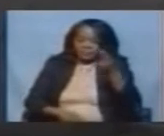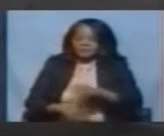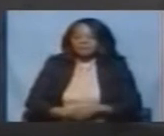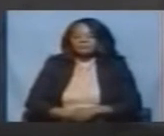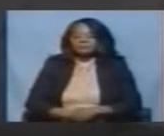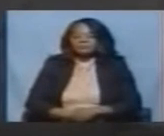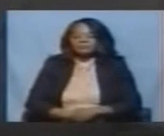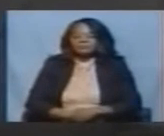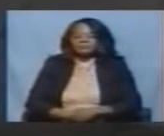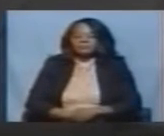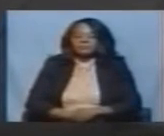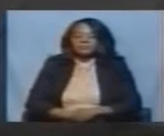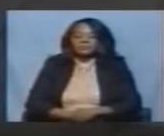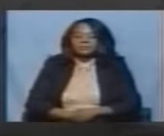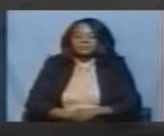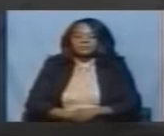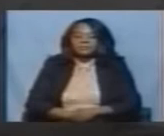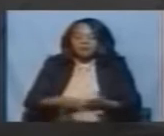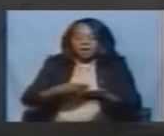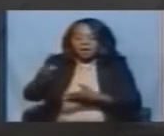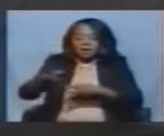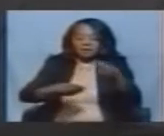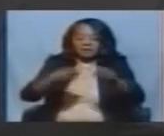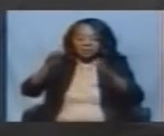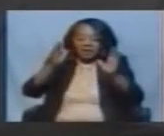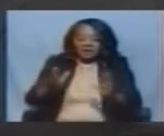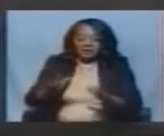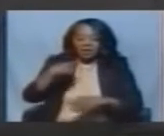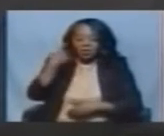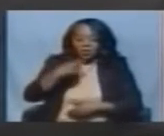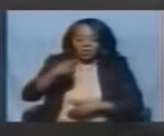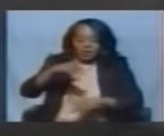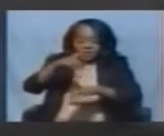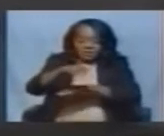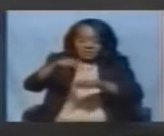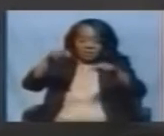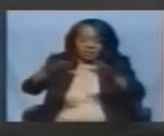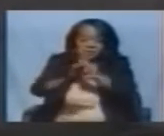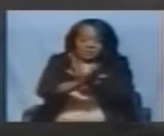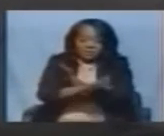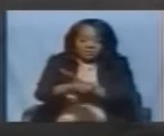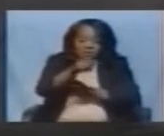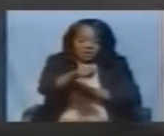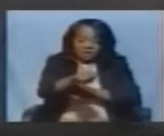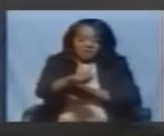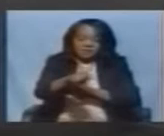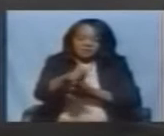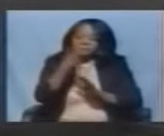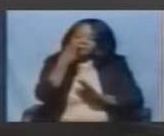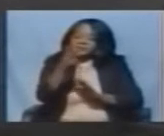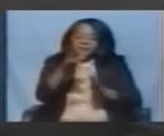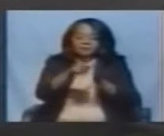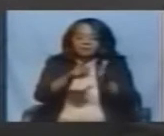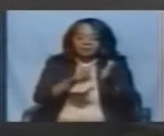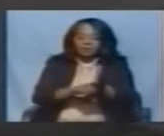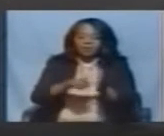get, you know, suppliers who are citizen registered in Zambia. It's in the Act, Minerals Act